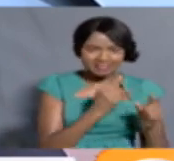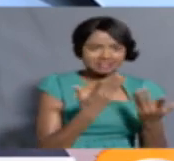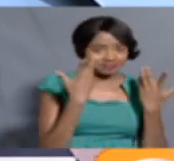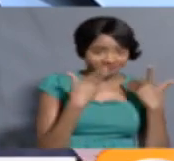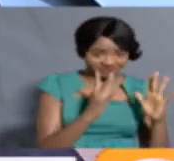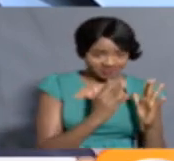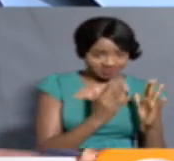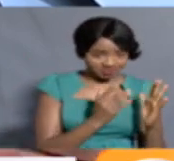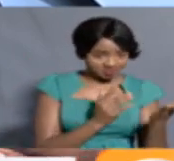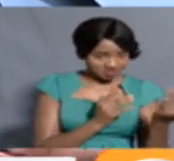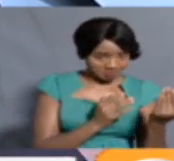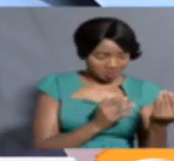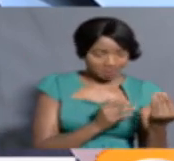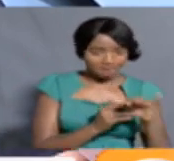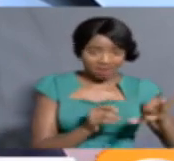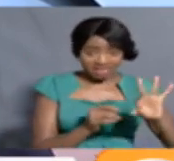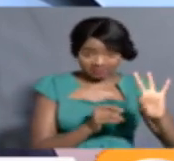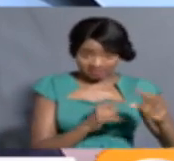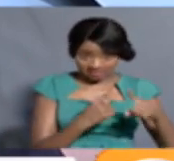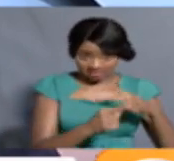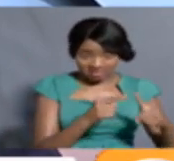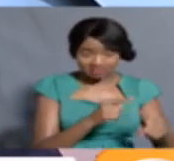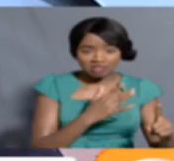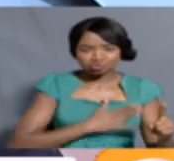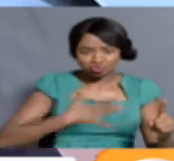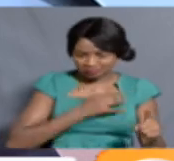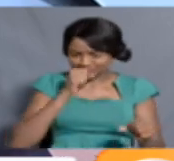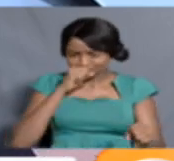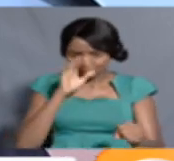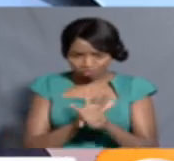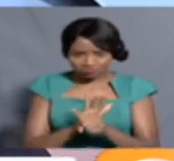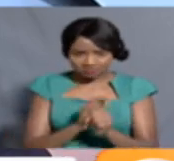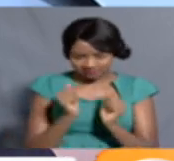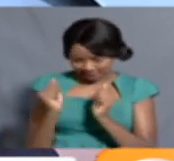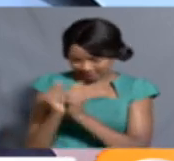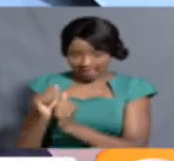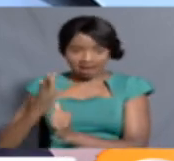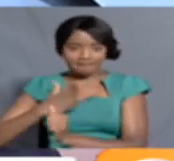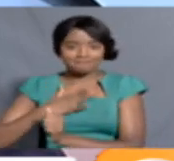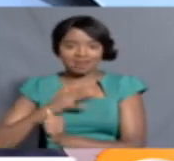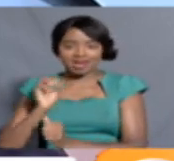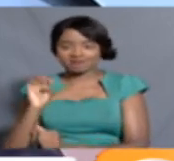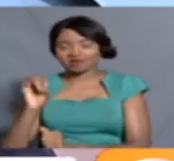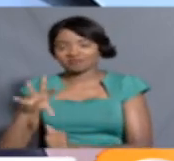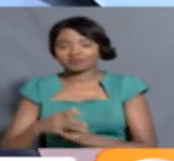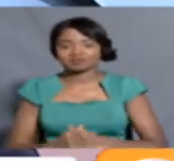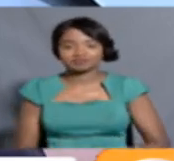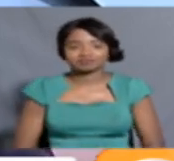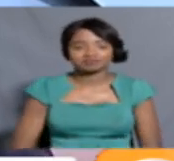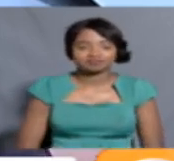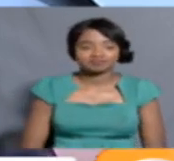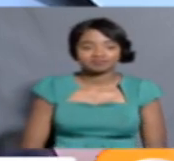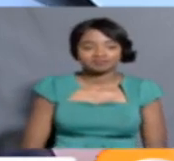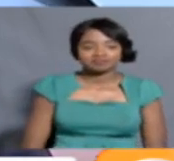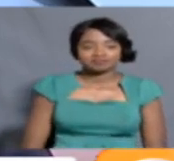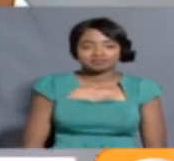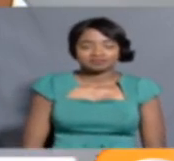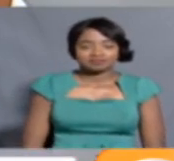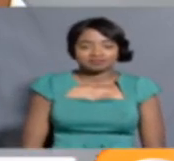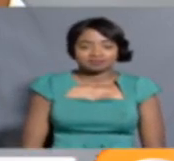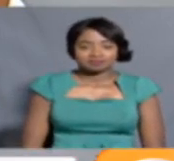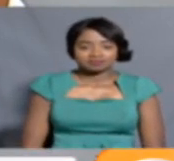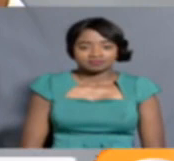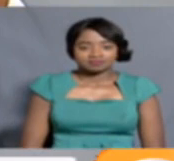go. So assure me the next 10 is mine. I think that's what he's doing. Jamila. Yeah, thank you, Geshwari. One thing I'll just say in like